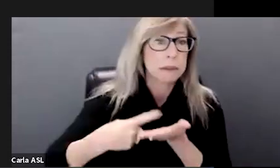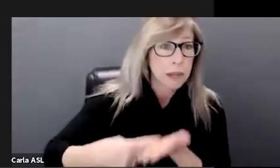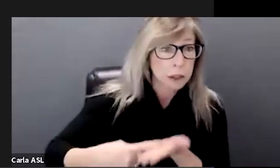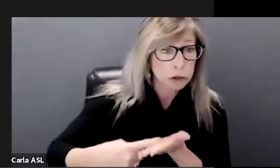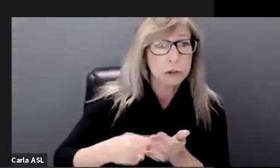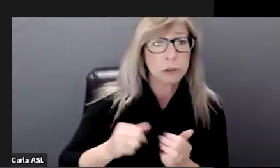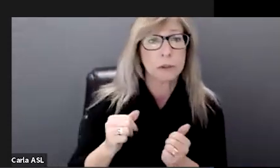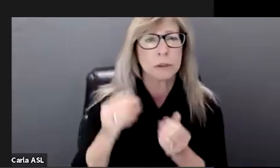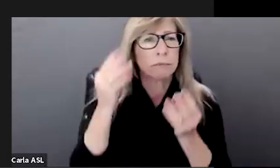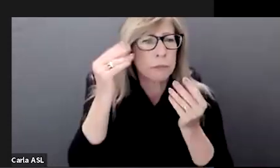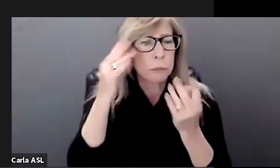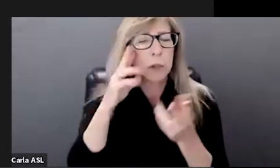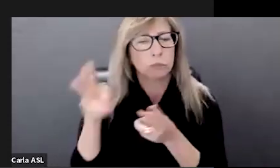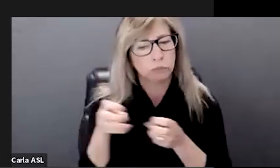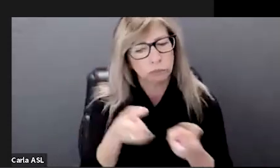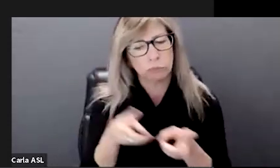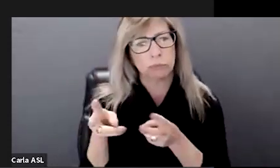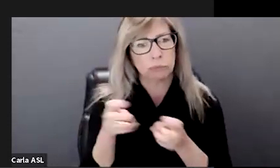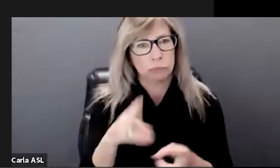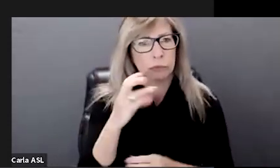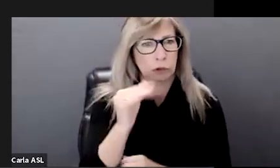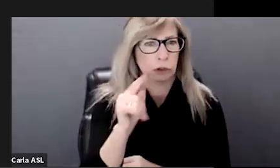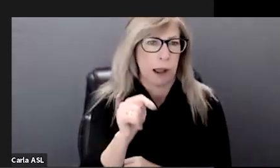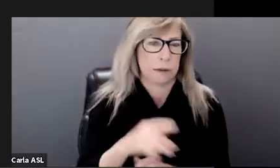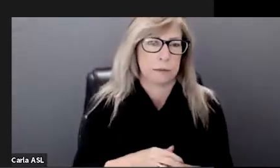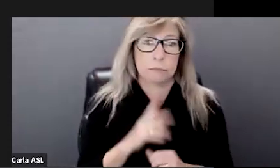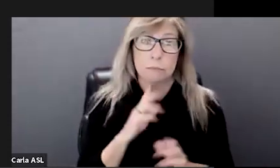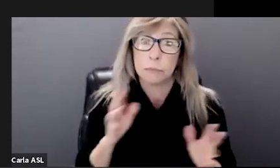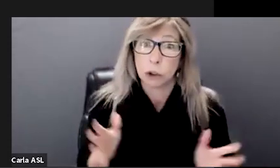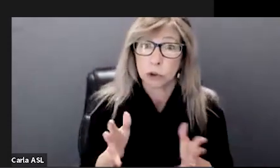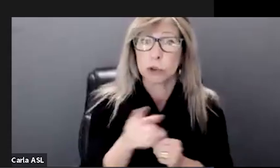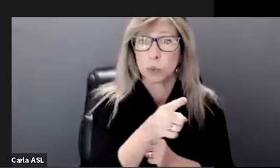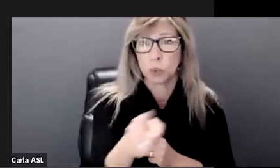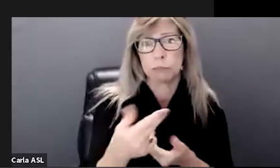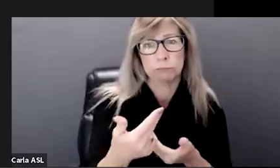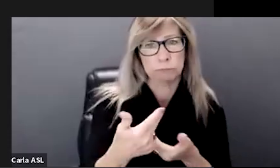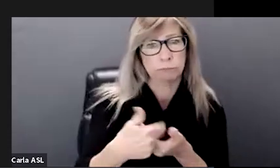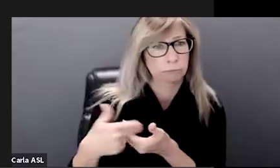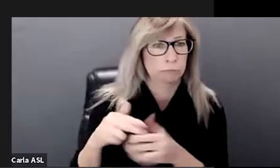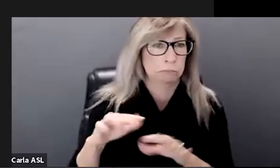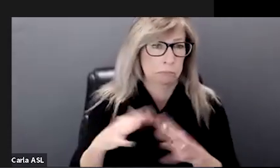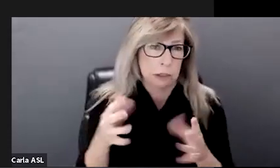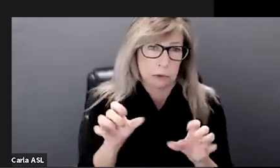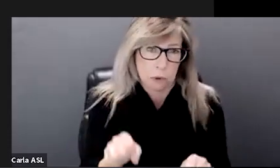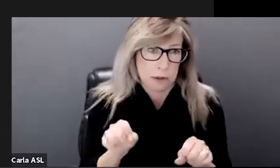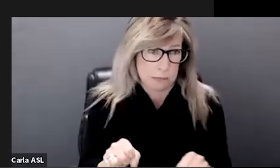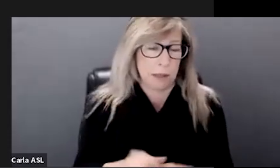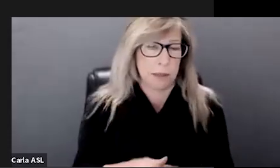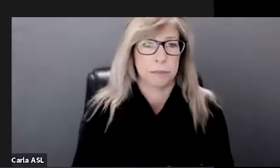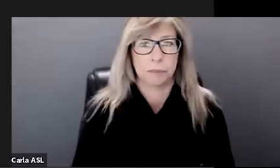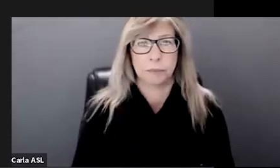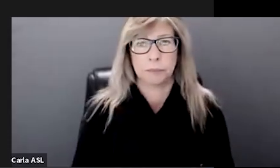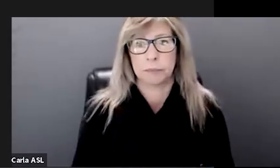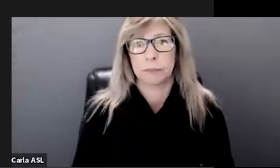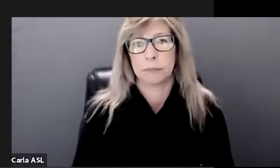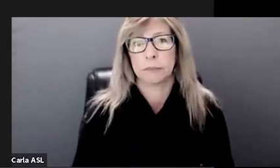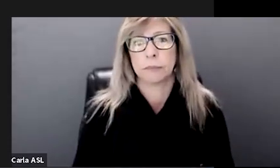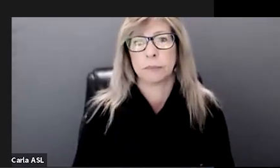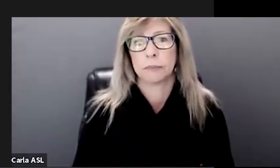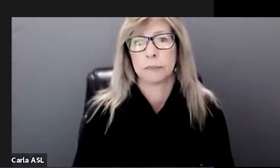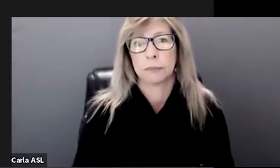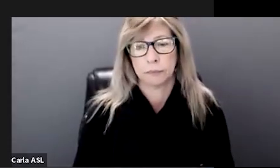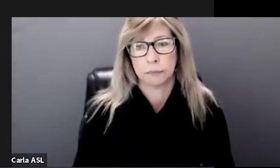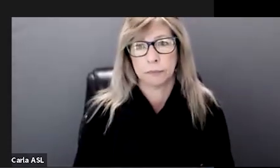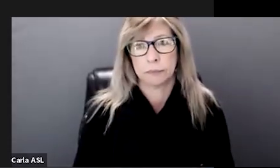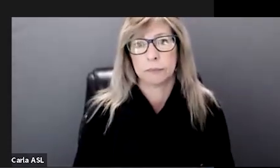all of those wonderful things. So please keep watch on that, and we really encourage everyone to participate as fully as they are able to today. And we'll be sending in a